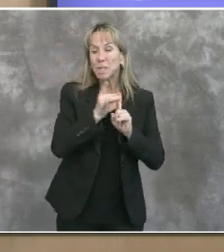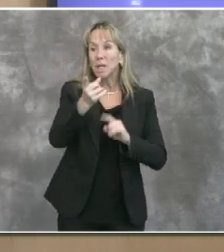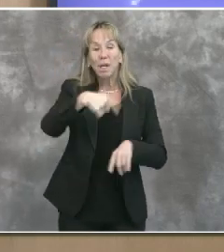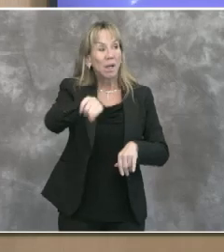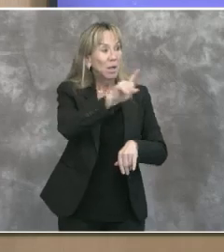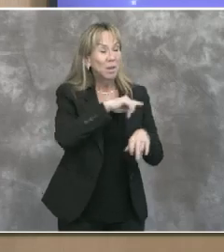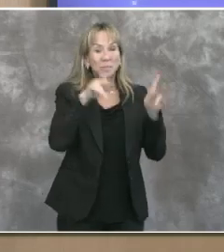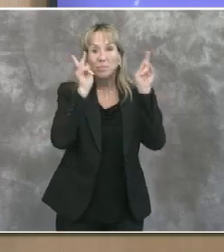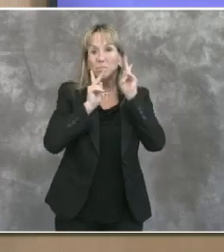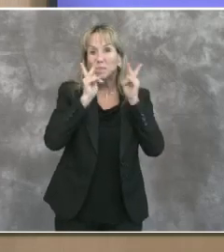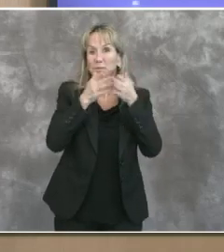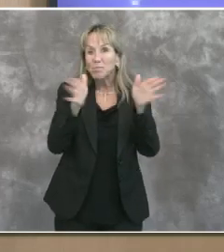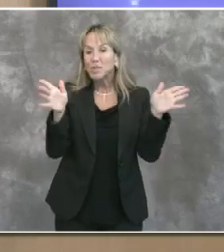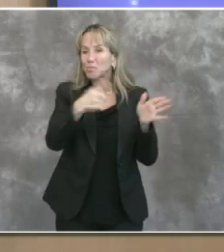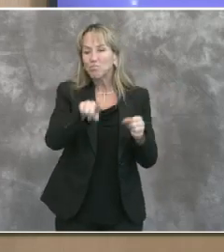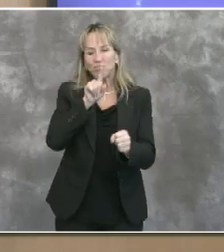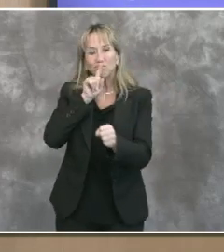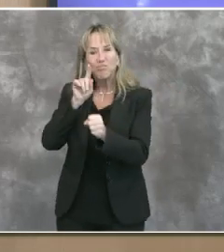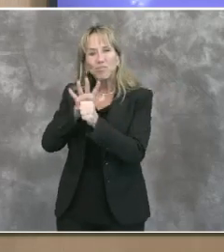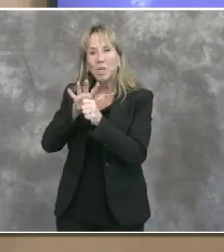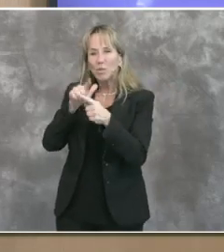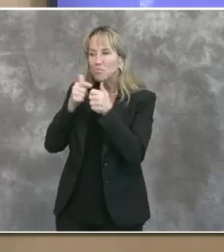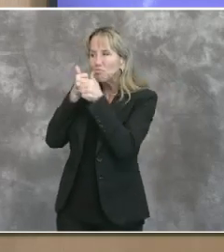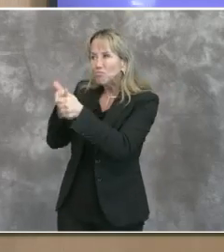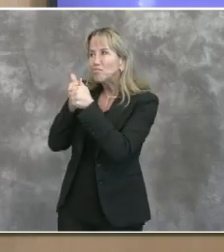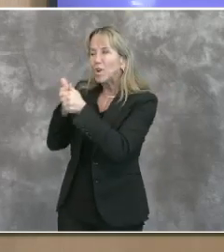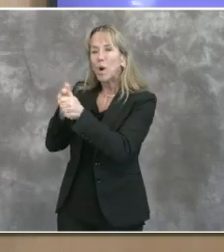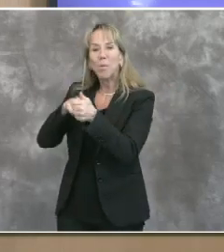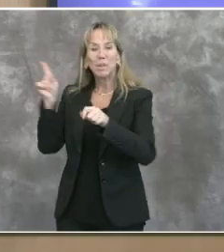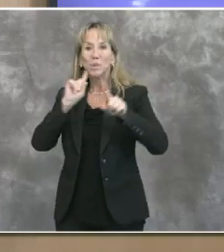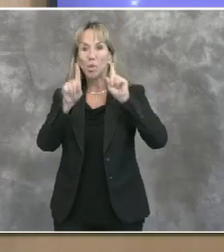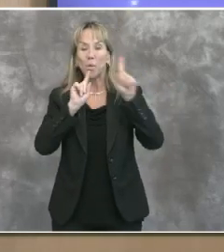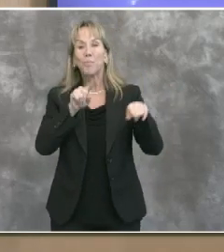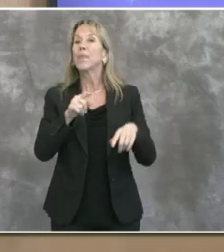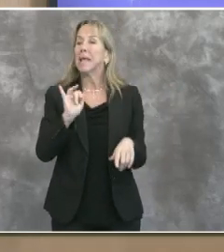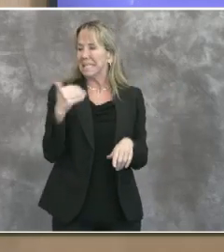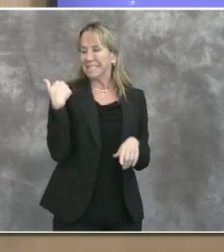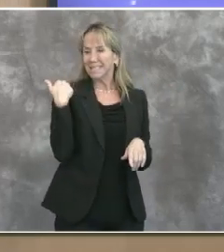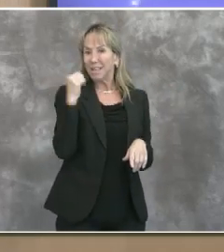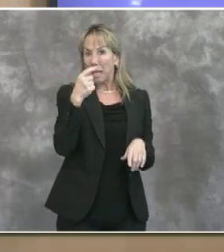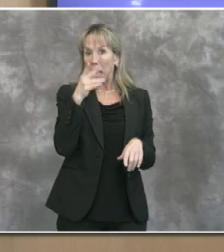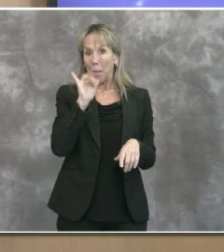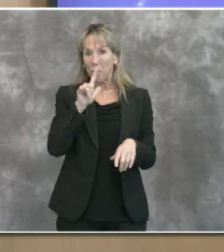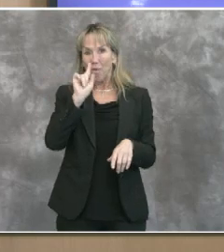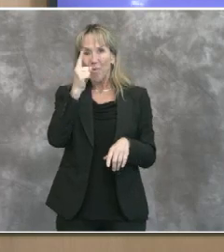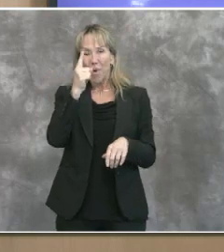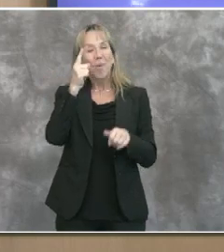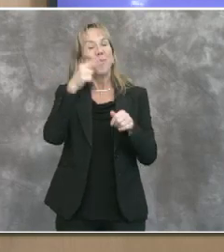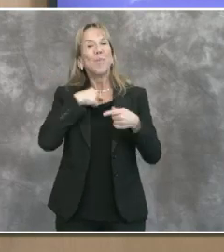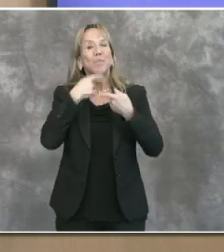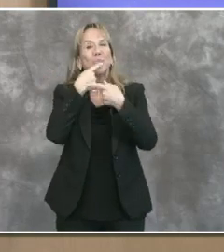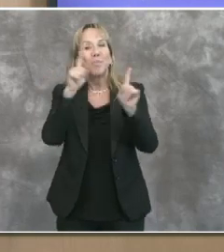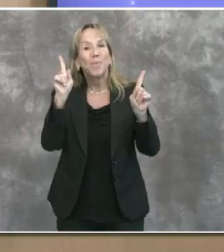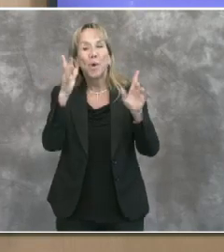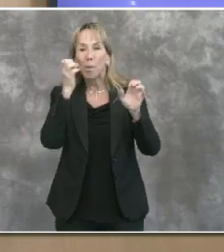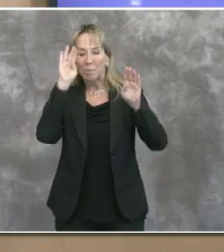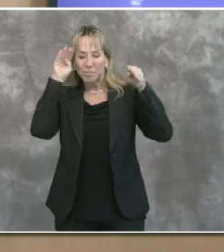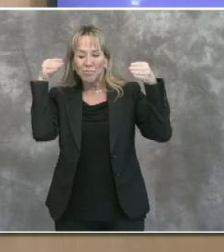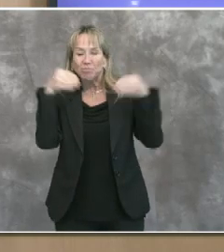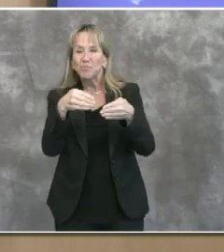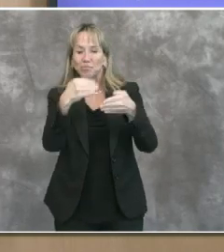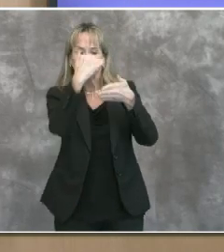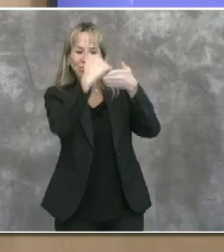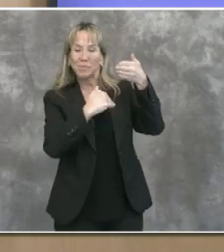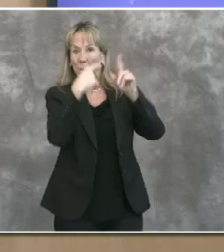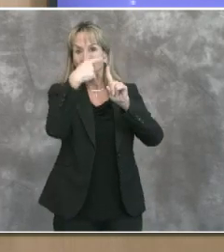public in terms of really adhering to the message. On April 1st, we came out and tried to make April a focus. We talked about it being a critical